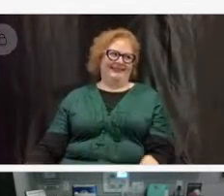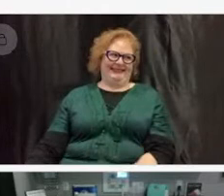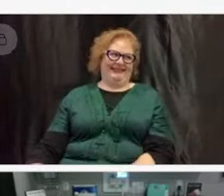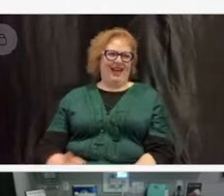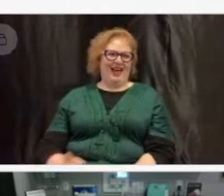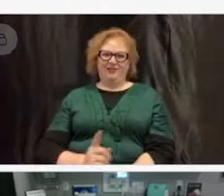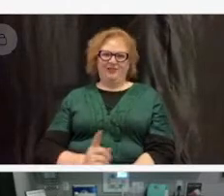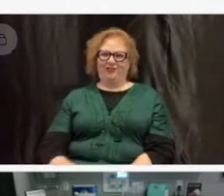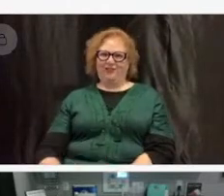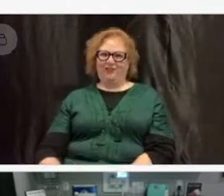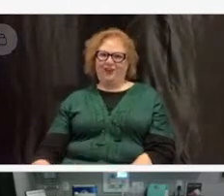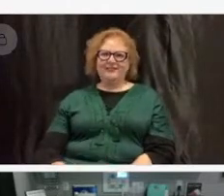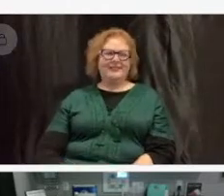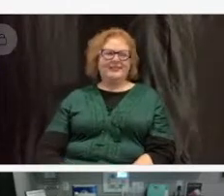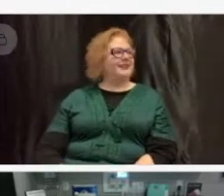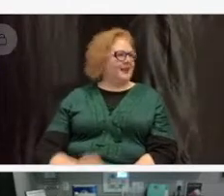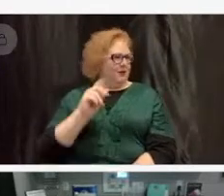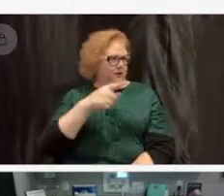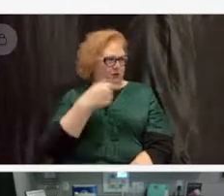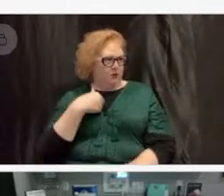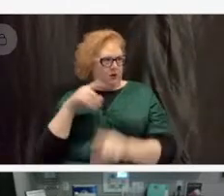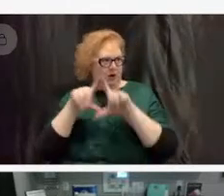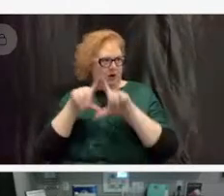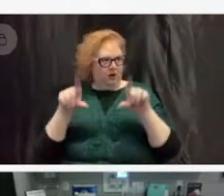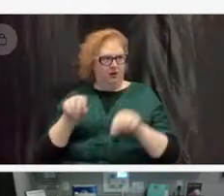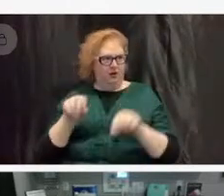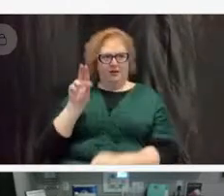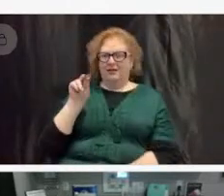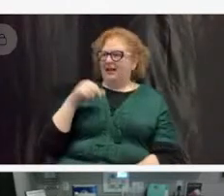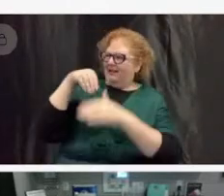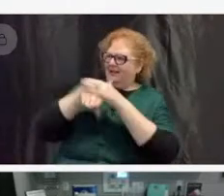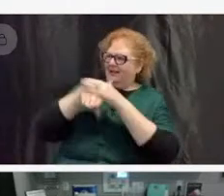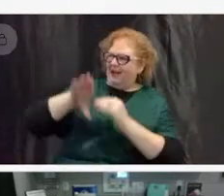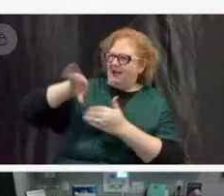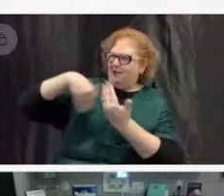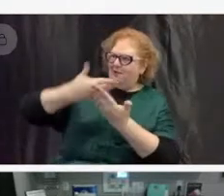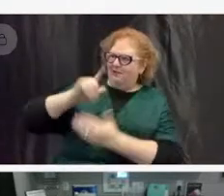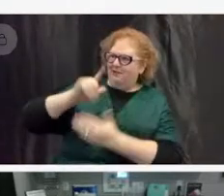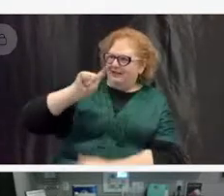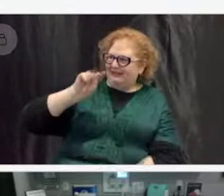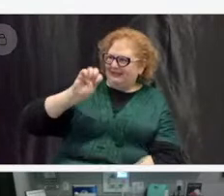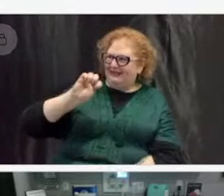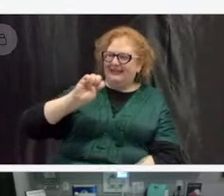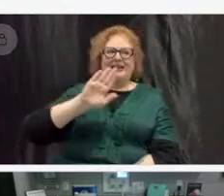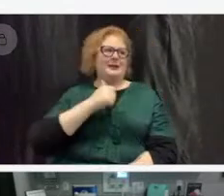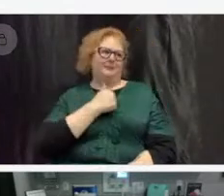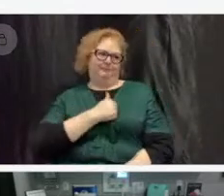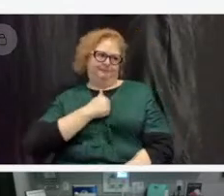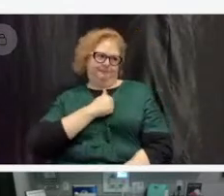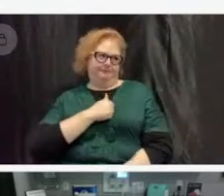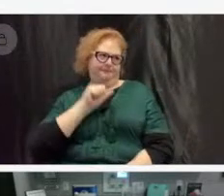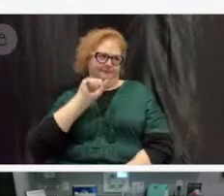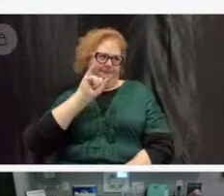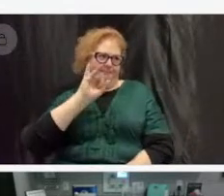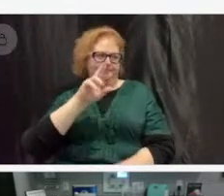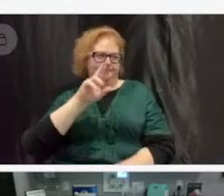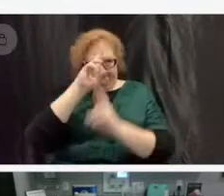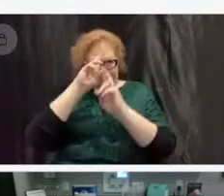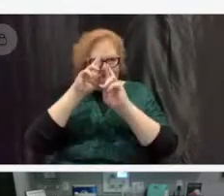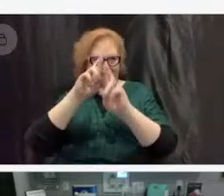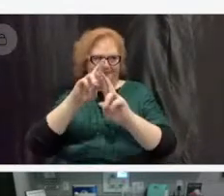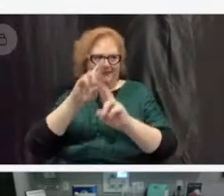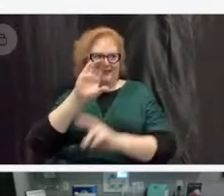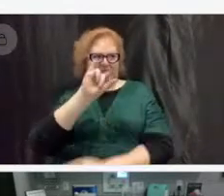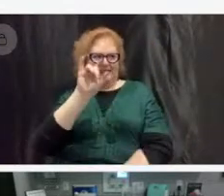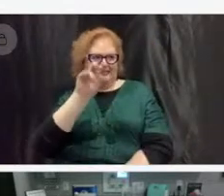I'm sorry, do you have a card? No, I didn't. I came too late. I'm so sorry about this. Just to respect the citizens' time,